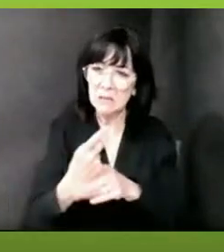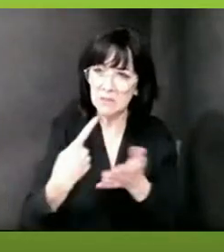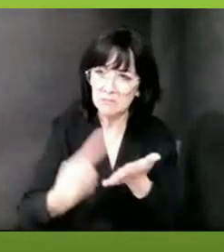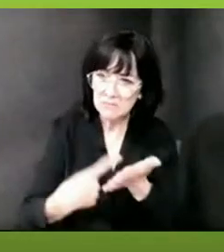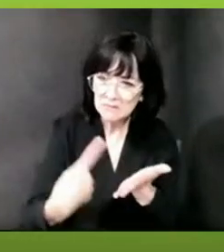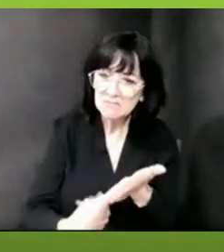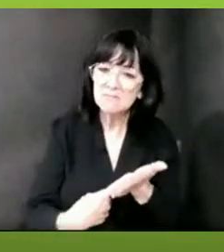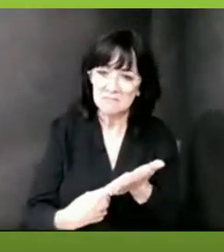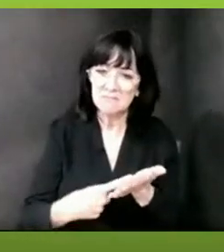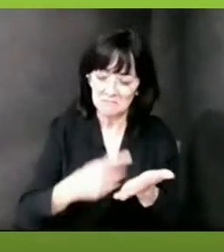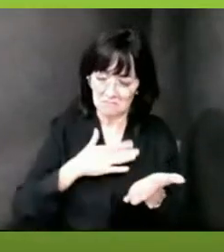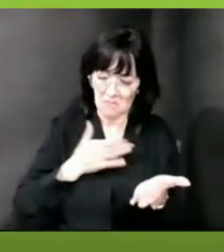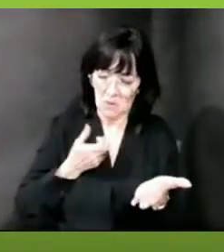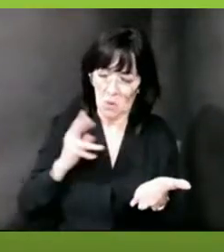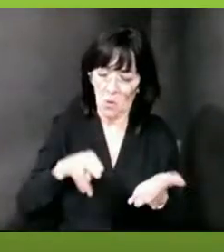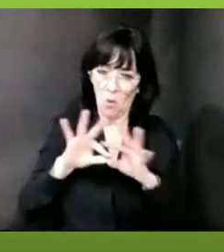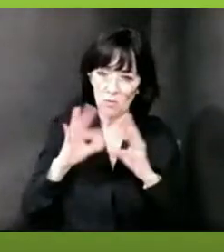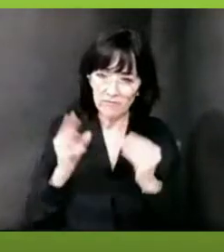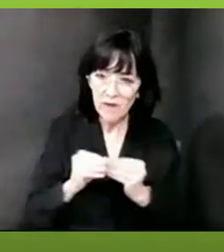what's the right move for us.